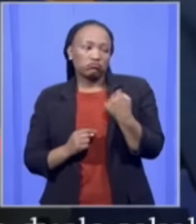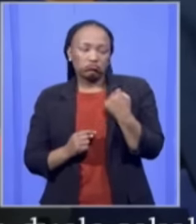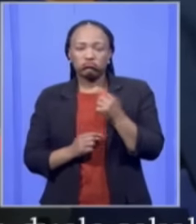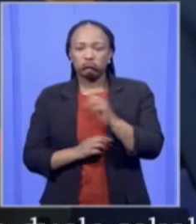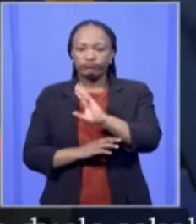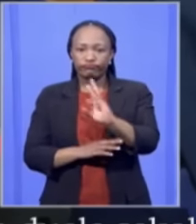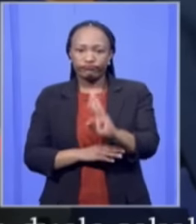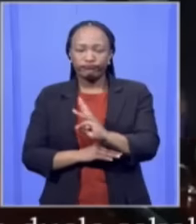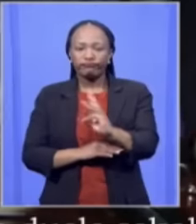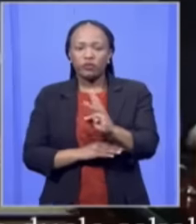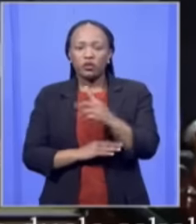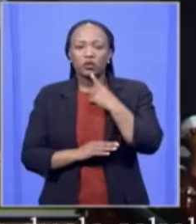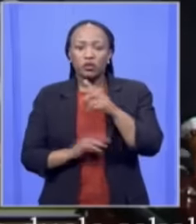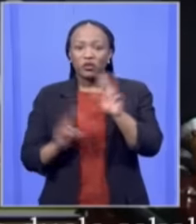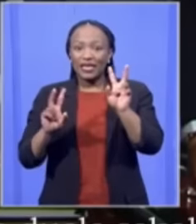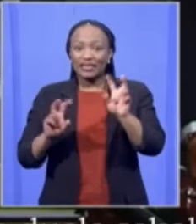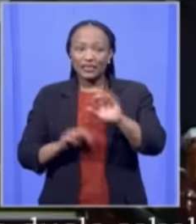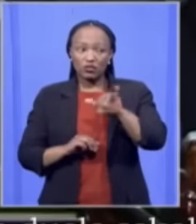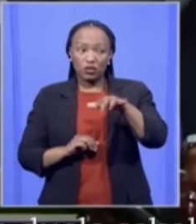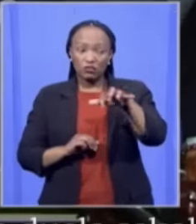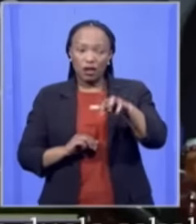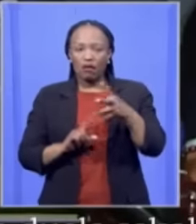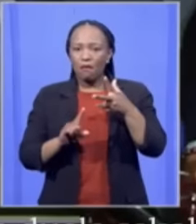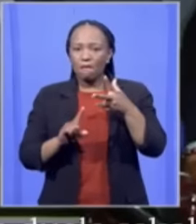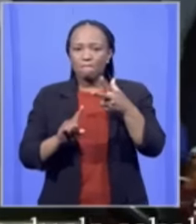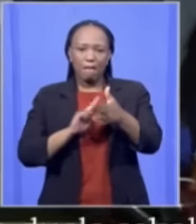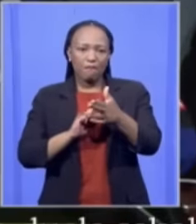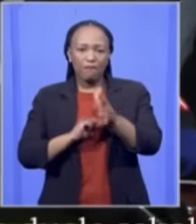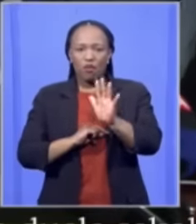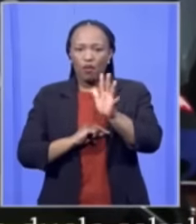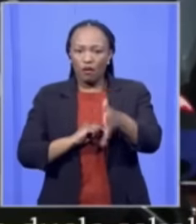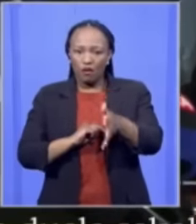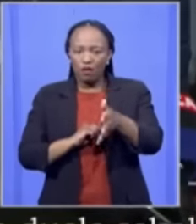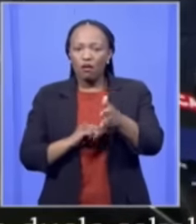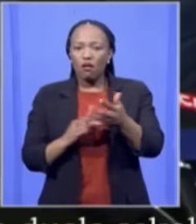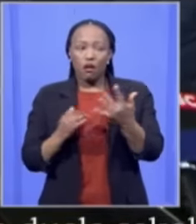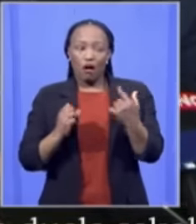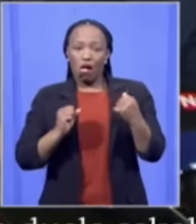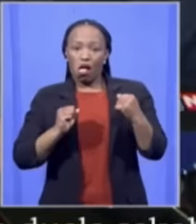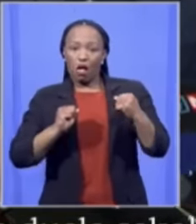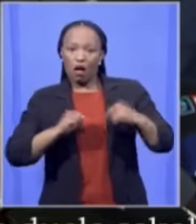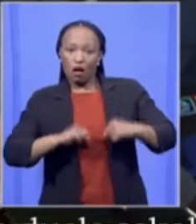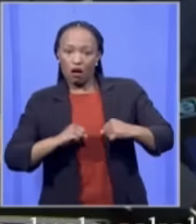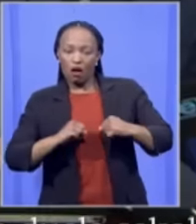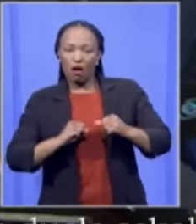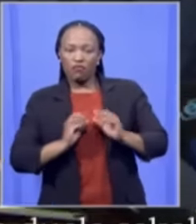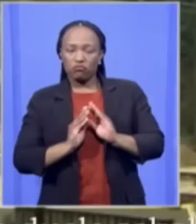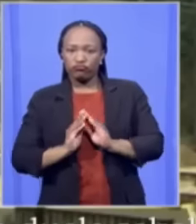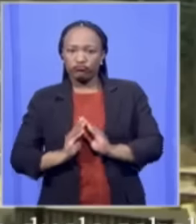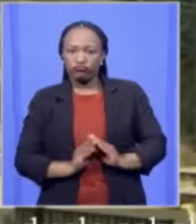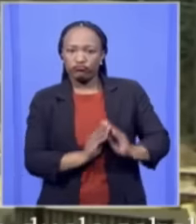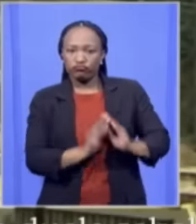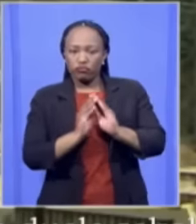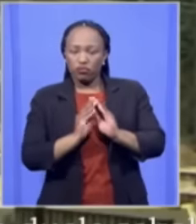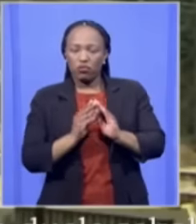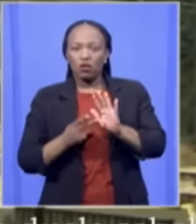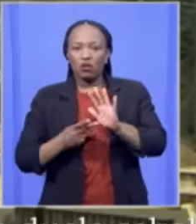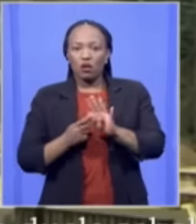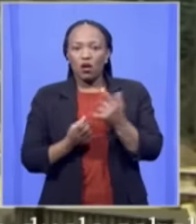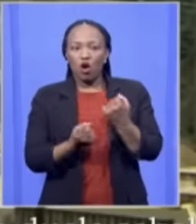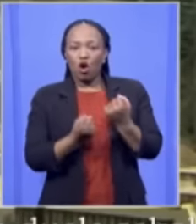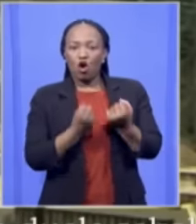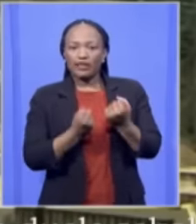kgaola tlamelo ya motlakase mono Johannesburg. Tumalano e fitlheletswe morago ga tsamaiso ya botsereganyi go latela taelo ya kgotlatshekelo